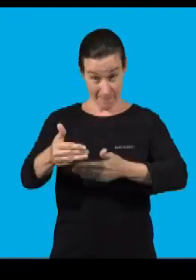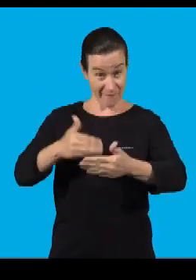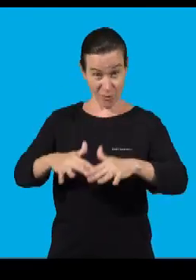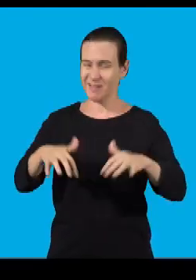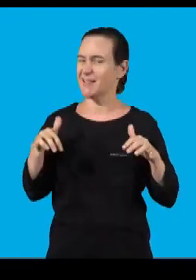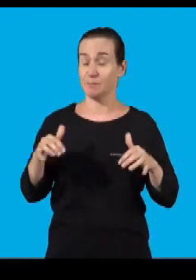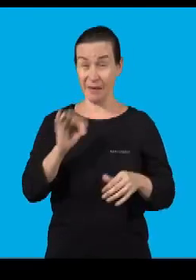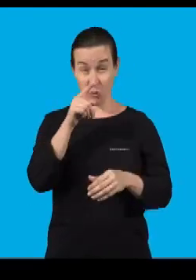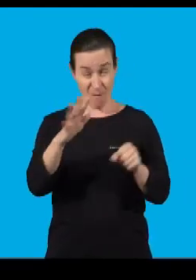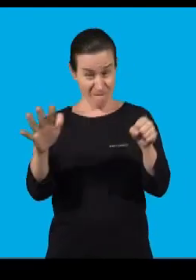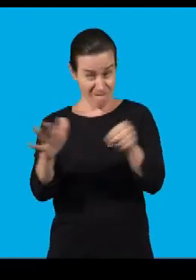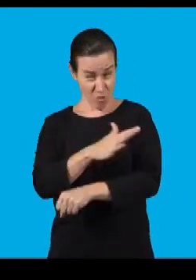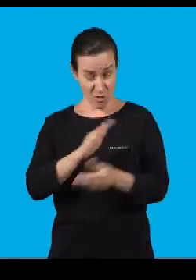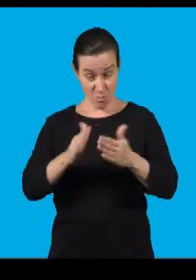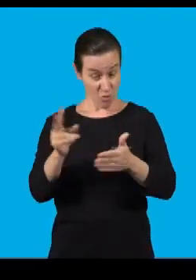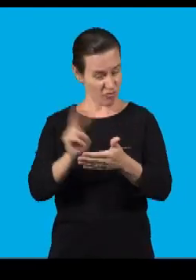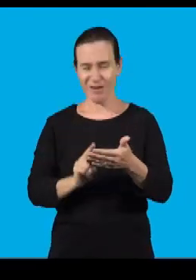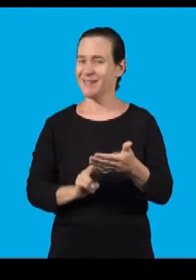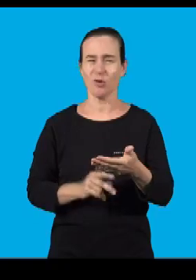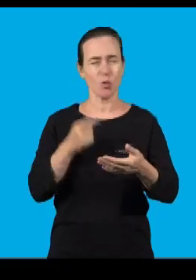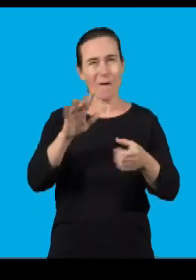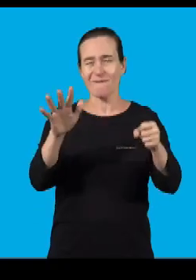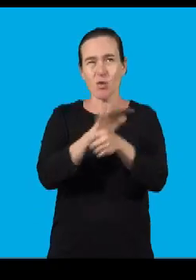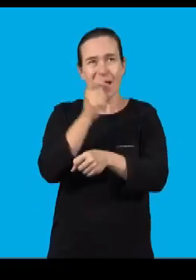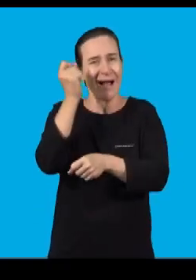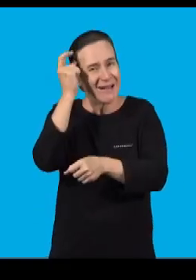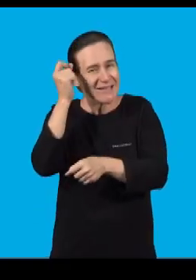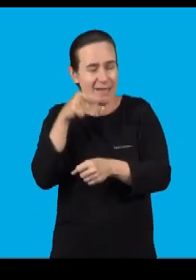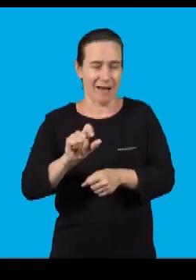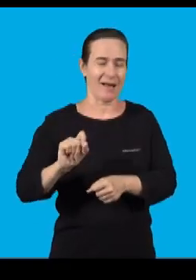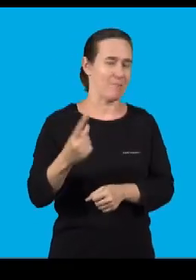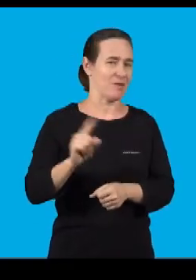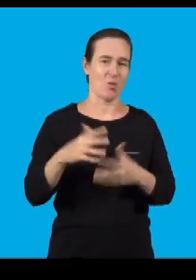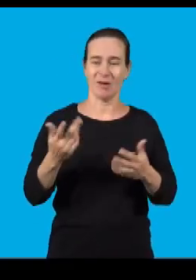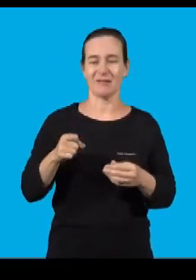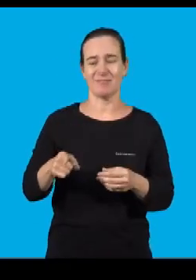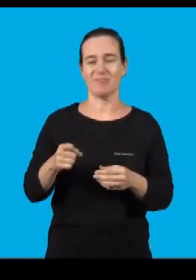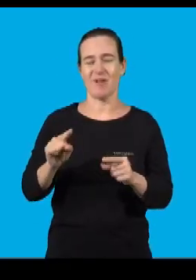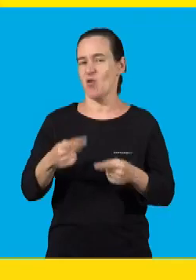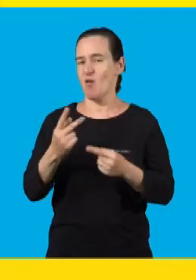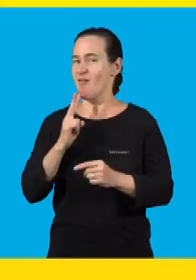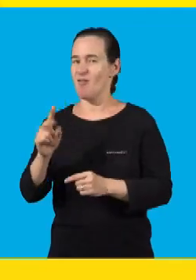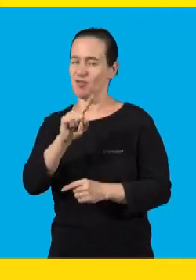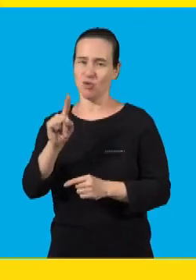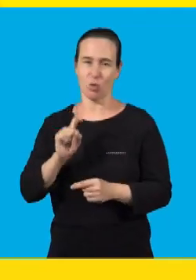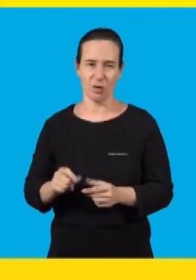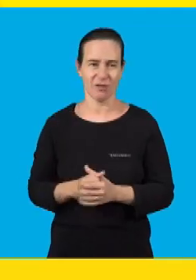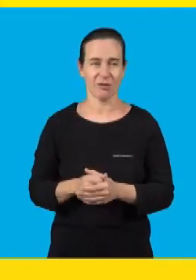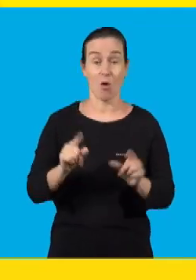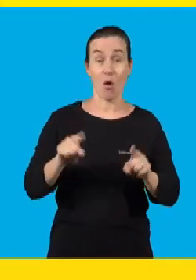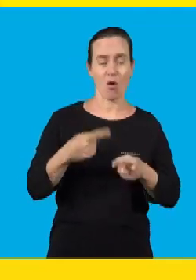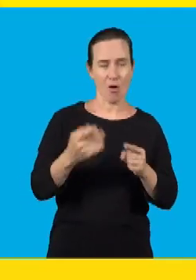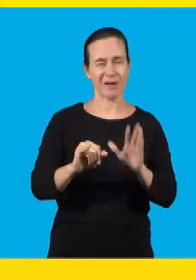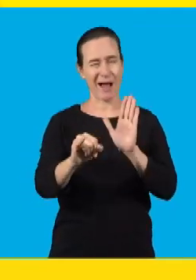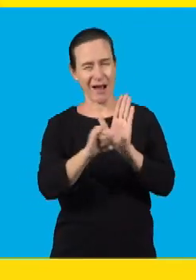they study, and if you didn't read the novel, you are not going to have the contextual base in which to respond to questions. They